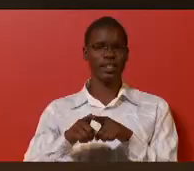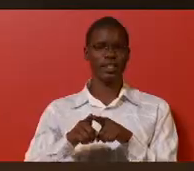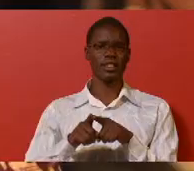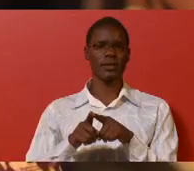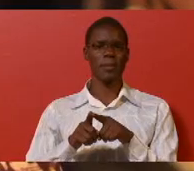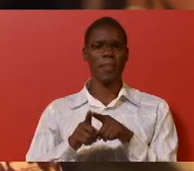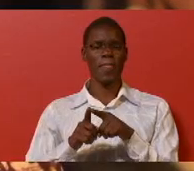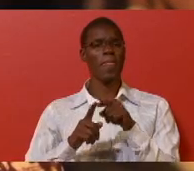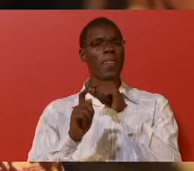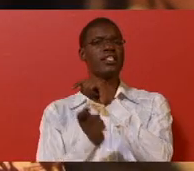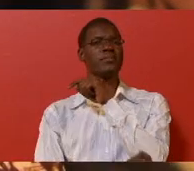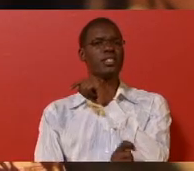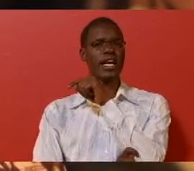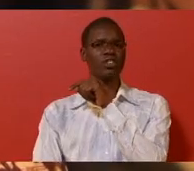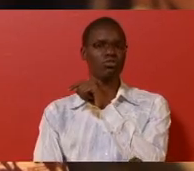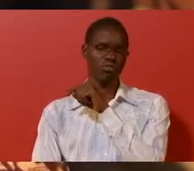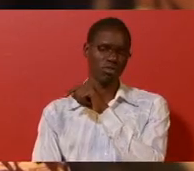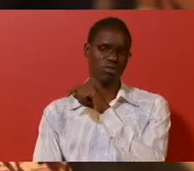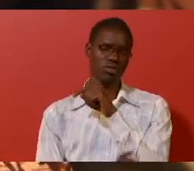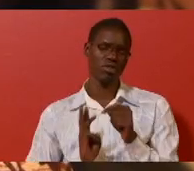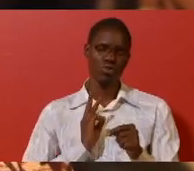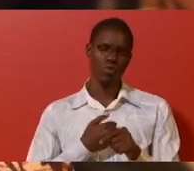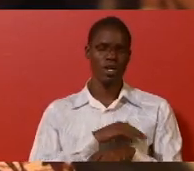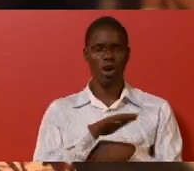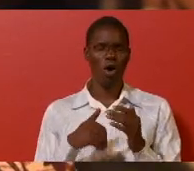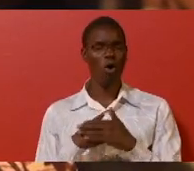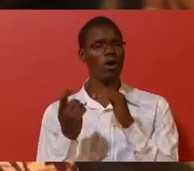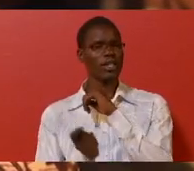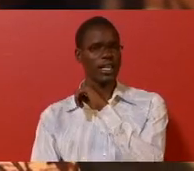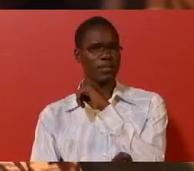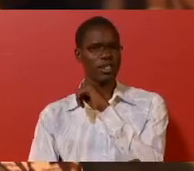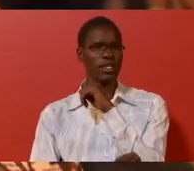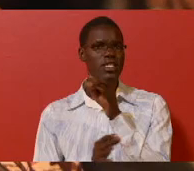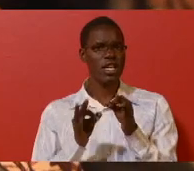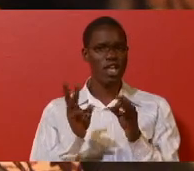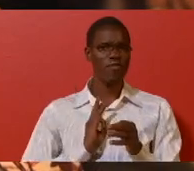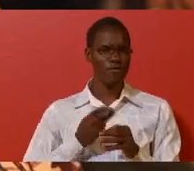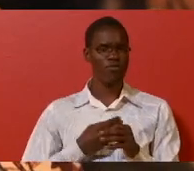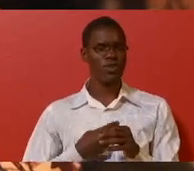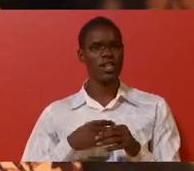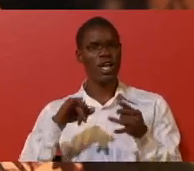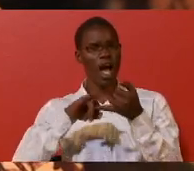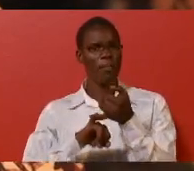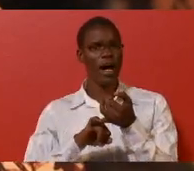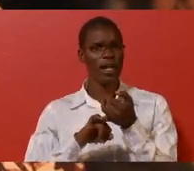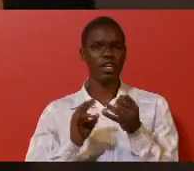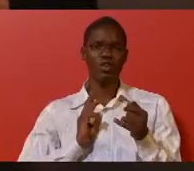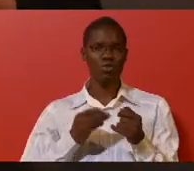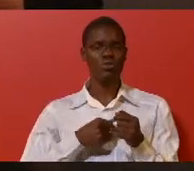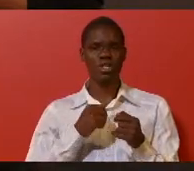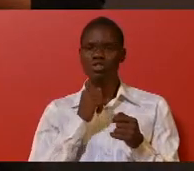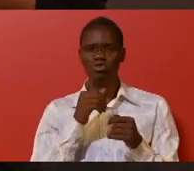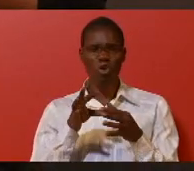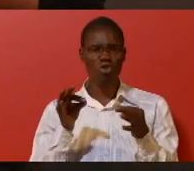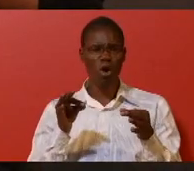temptations, because we're all going to be tempted. The fact that we get married doesn't mean we'll no longer be tempted. This is true. And sometimes